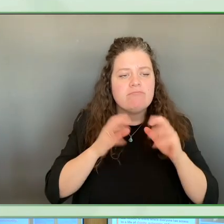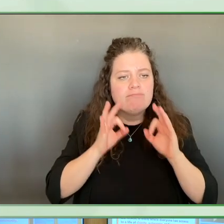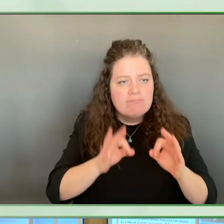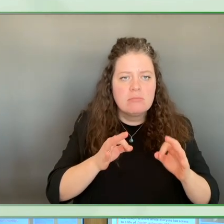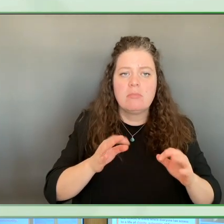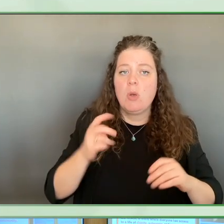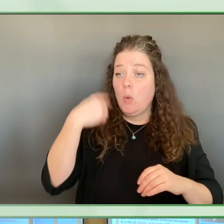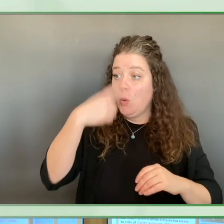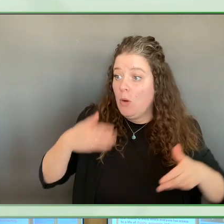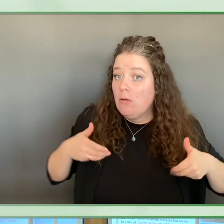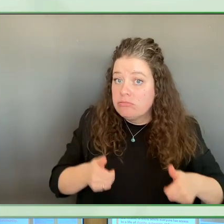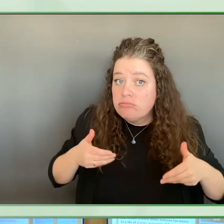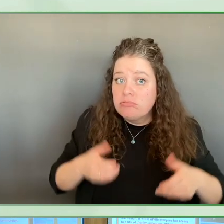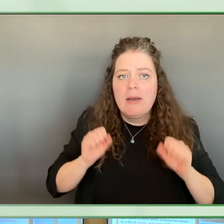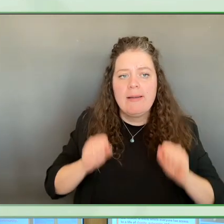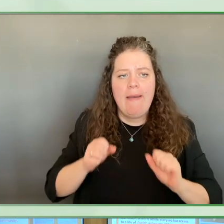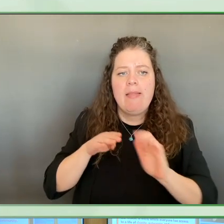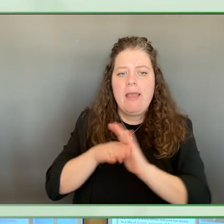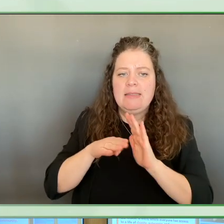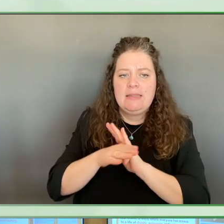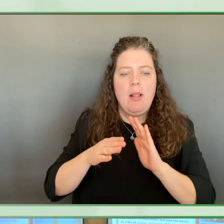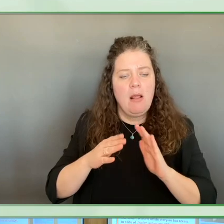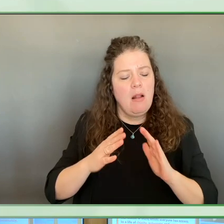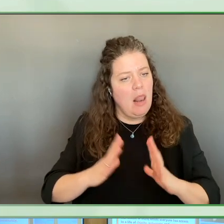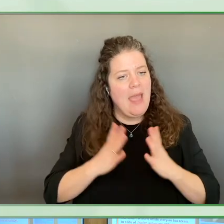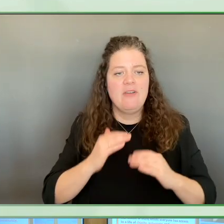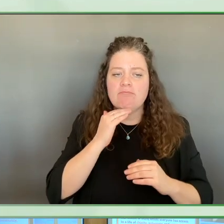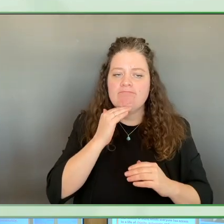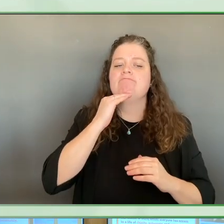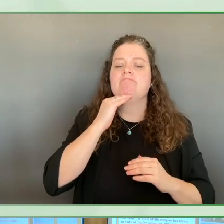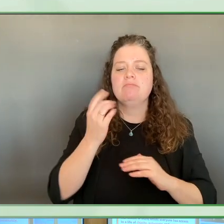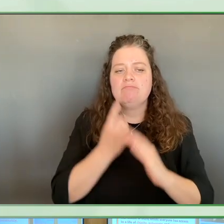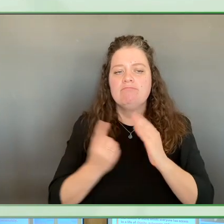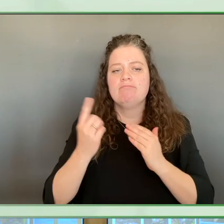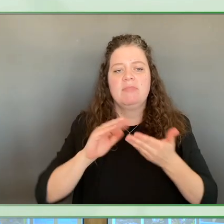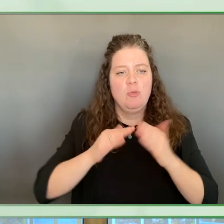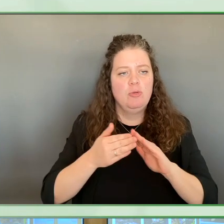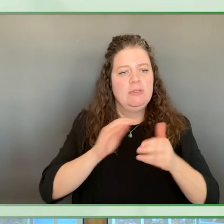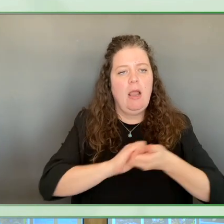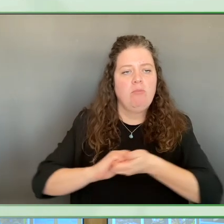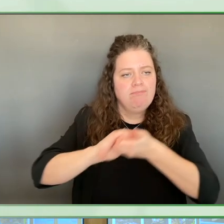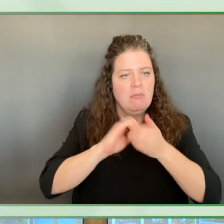to a life of dignity, autonomy, and community. We do this through